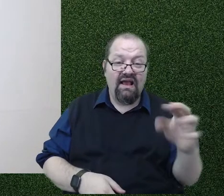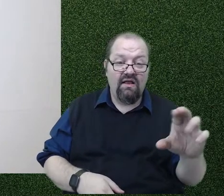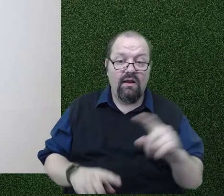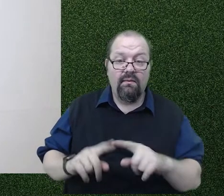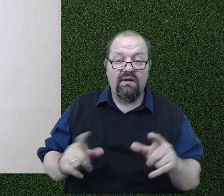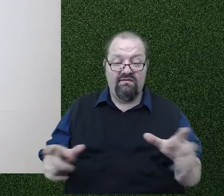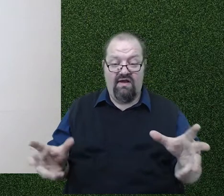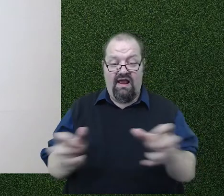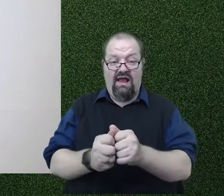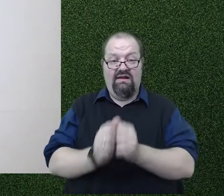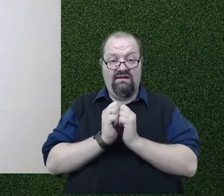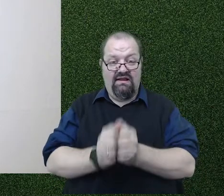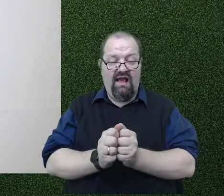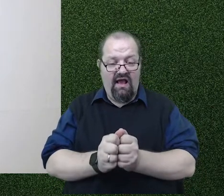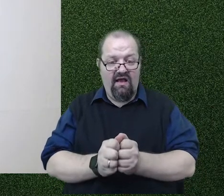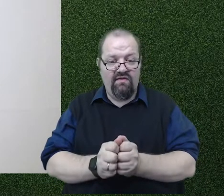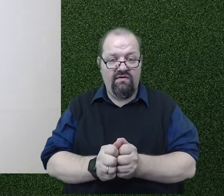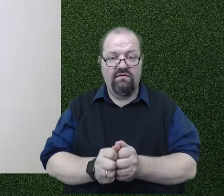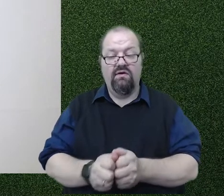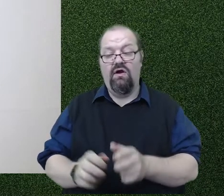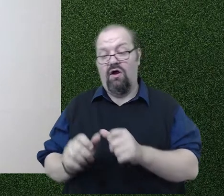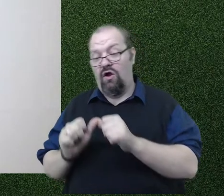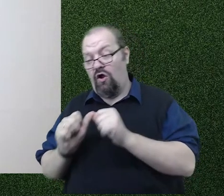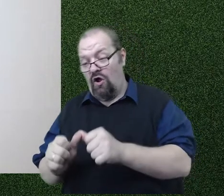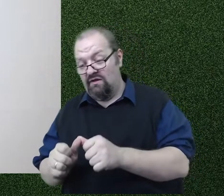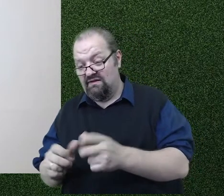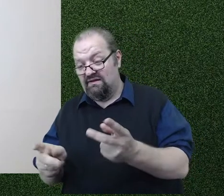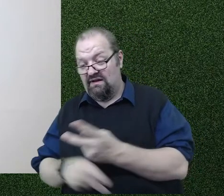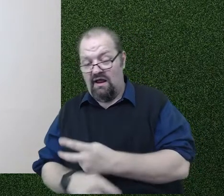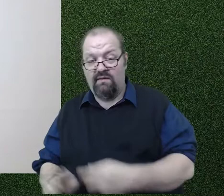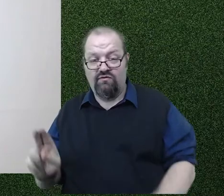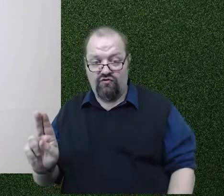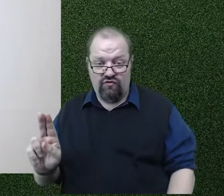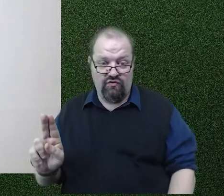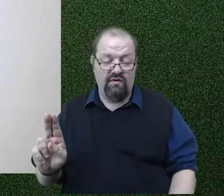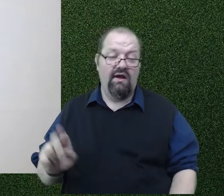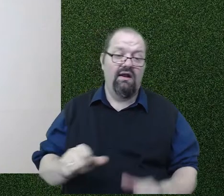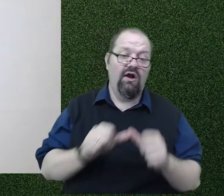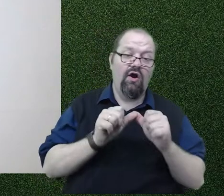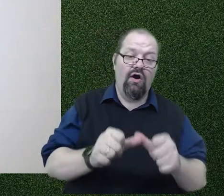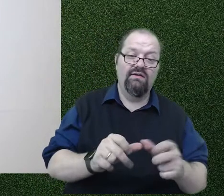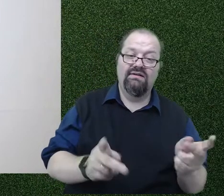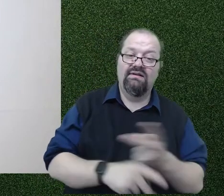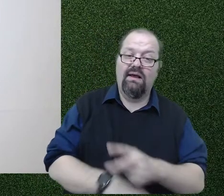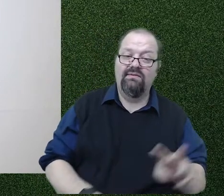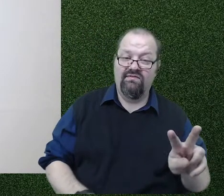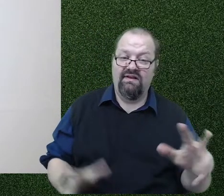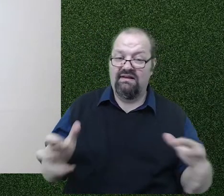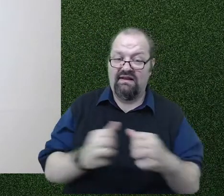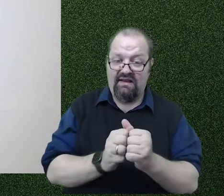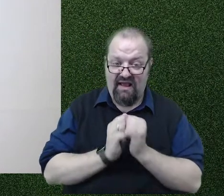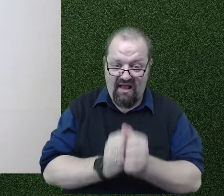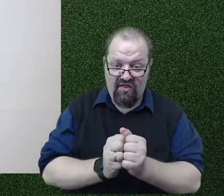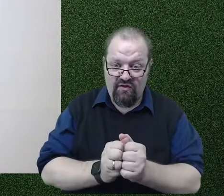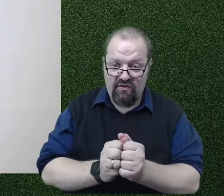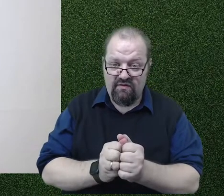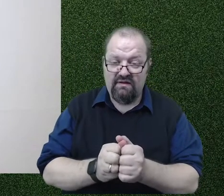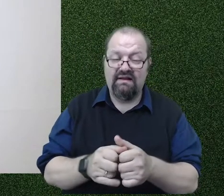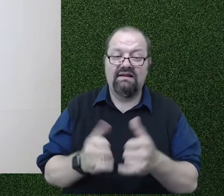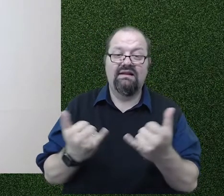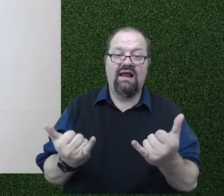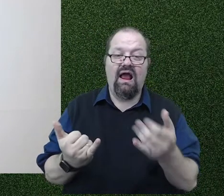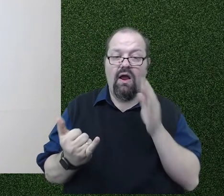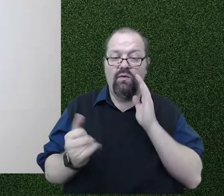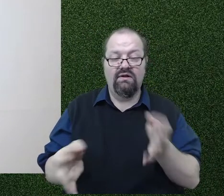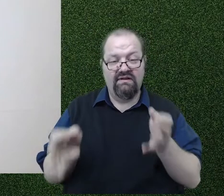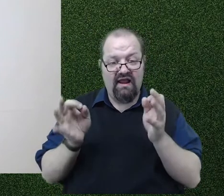together, I add a constant times u and a constant times v together, I am going to